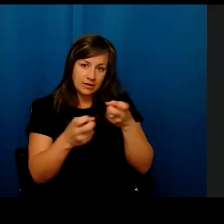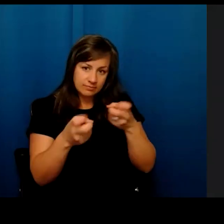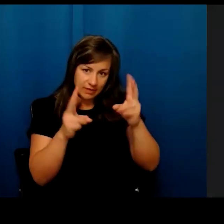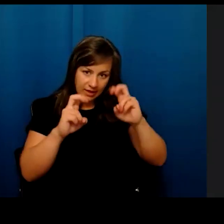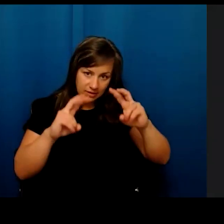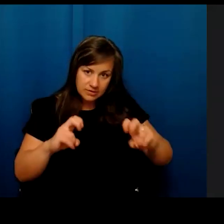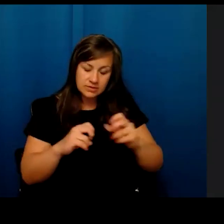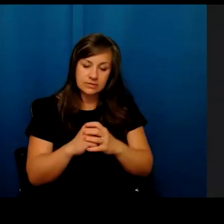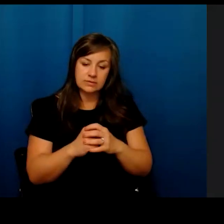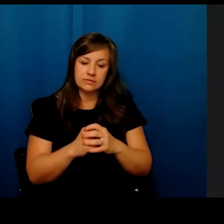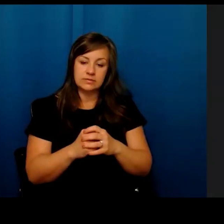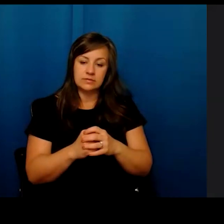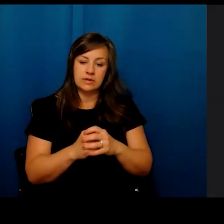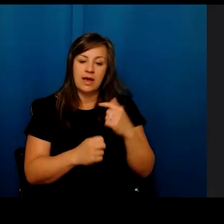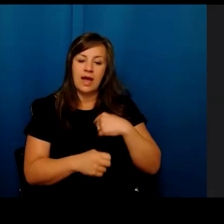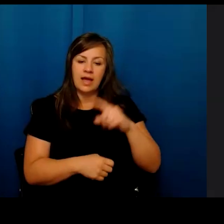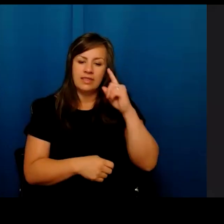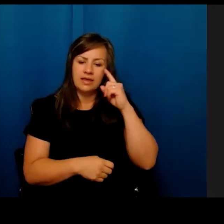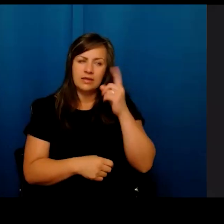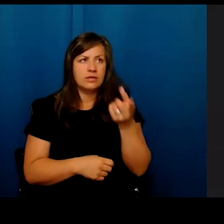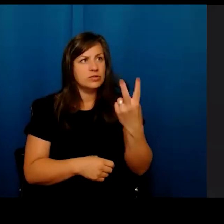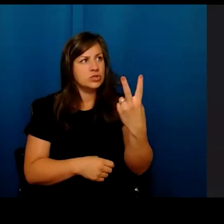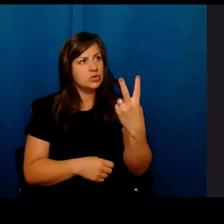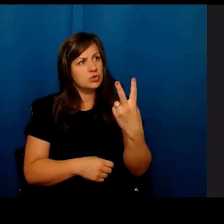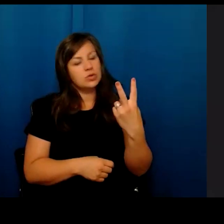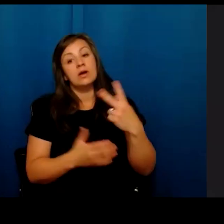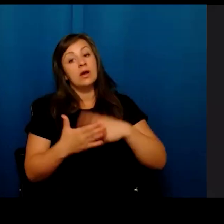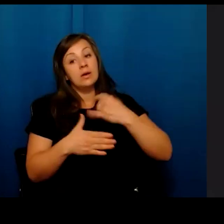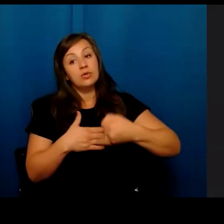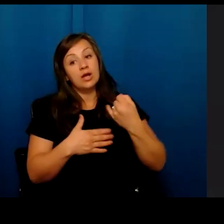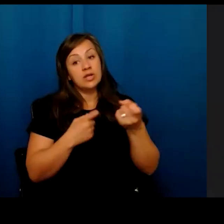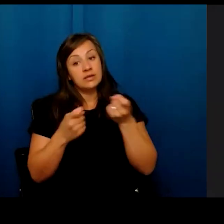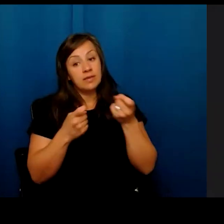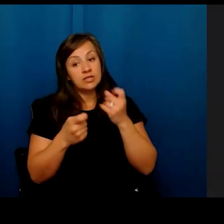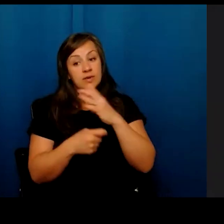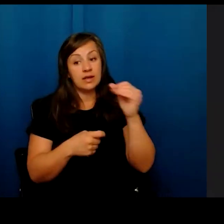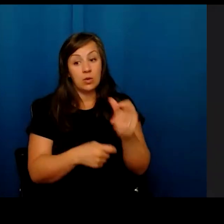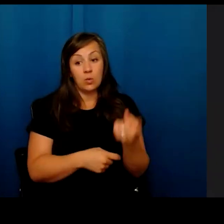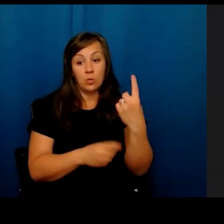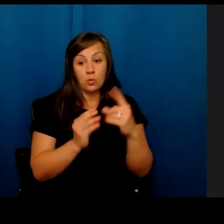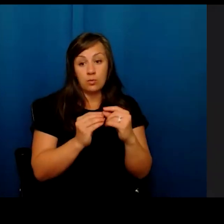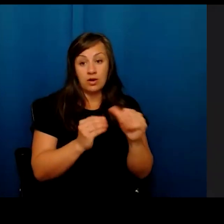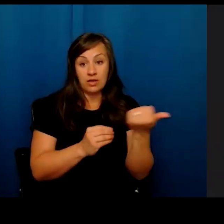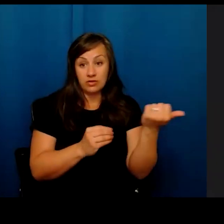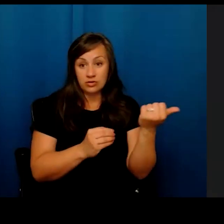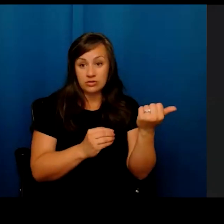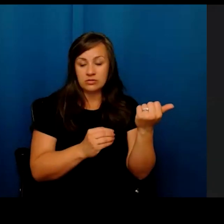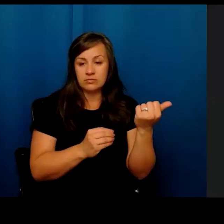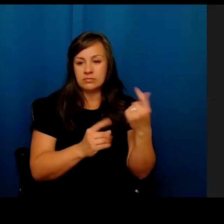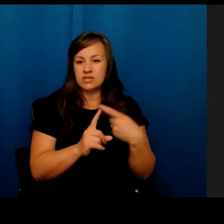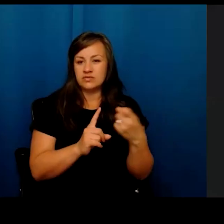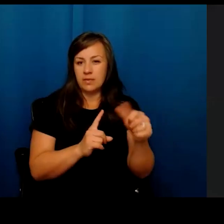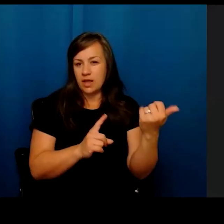think the project management and maybe one other are really kind of the only ones that are outside the information systems.